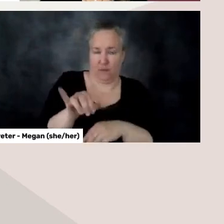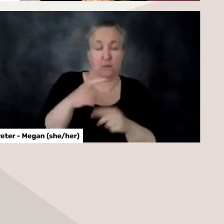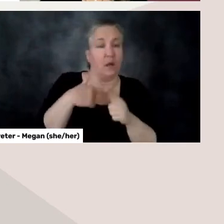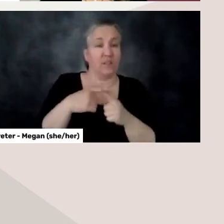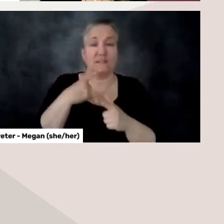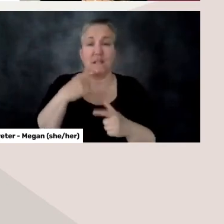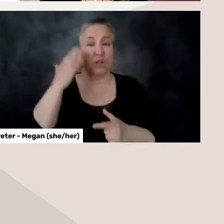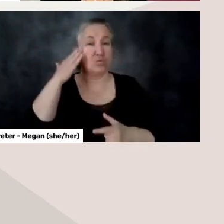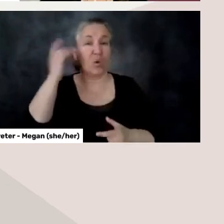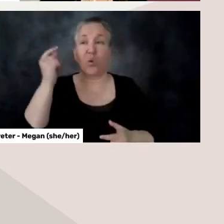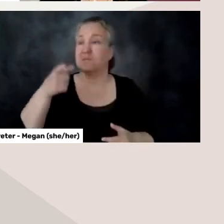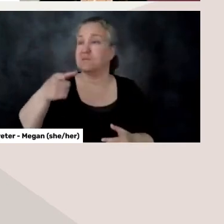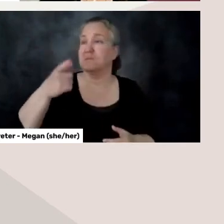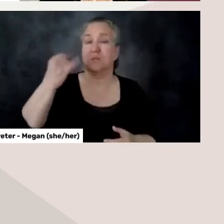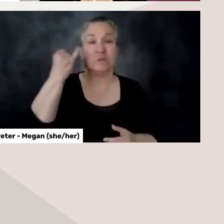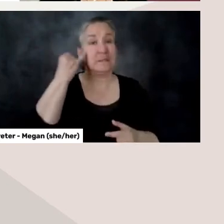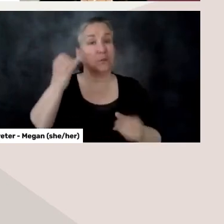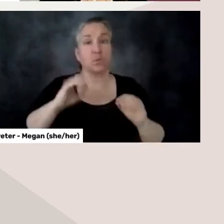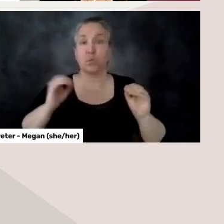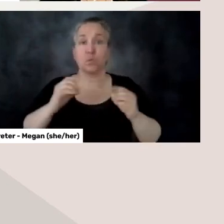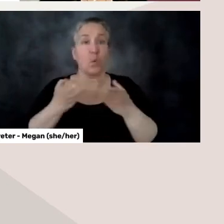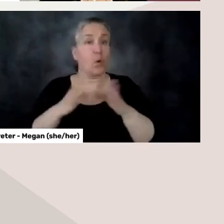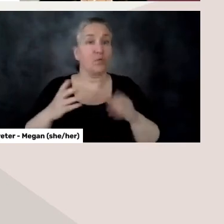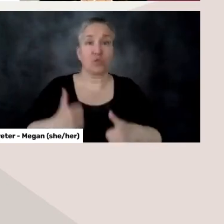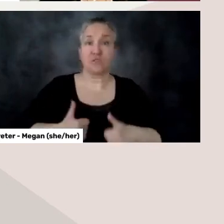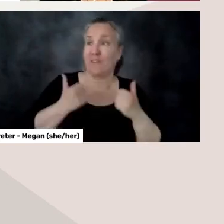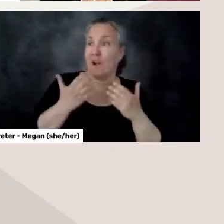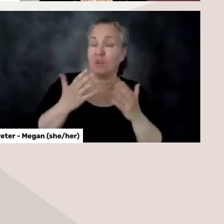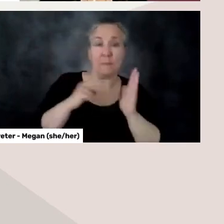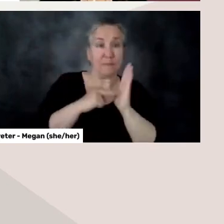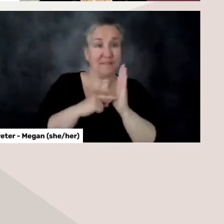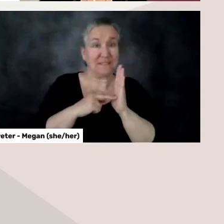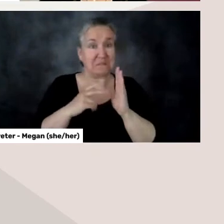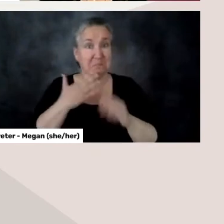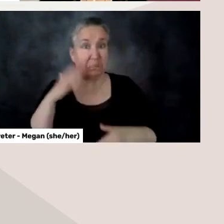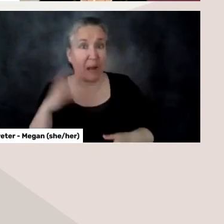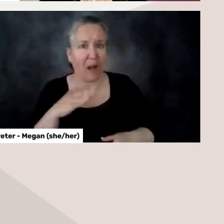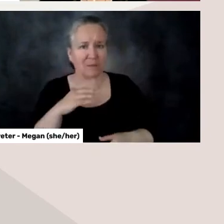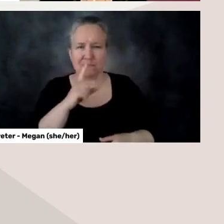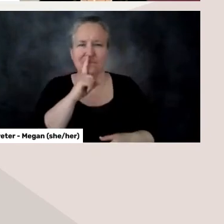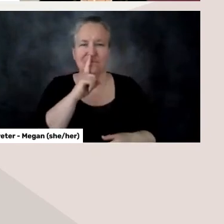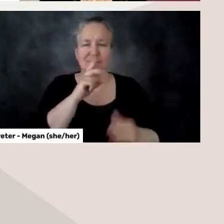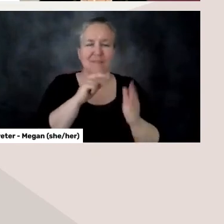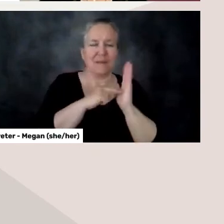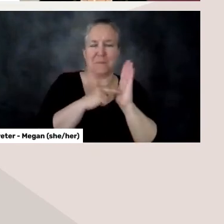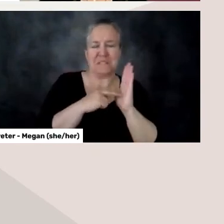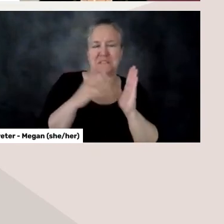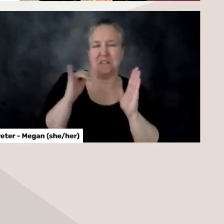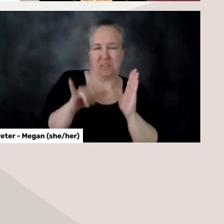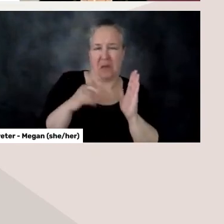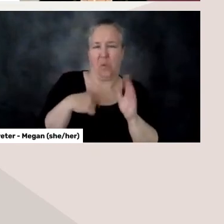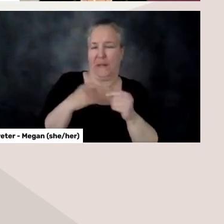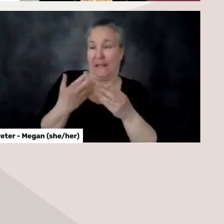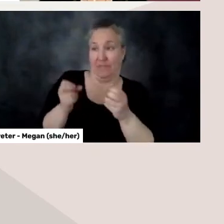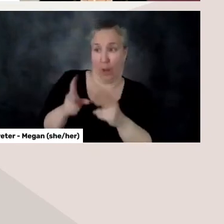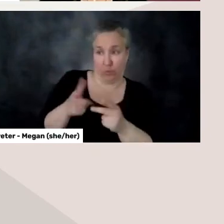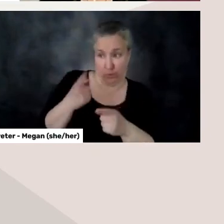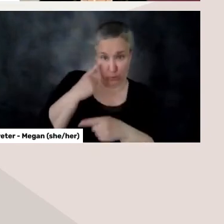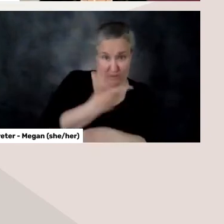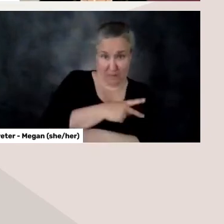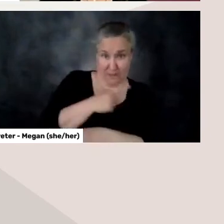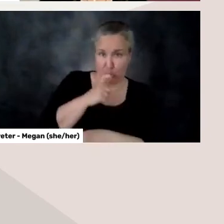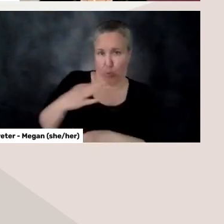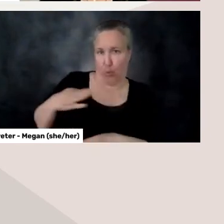say, you know what, if you don't see overall survival, it doesn't mean anything bad. It means that we gave the opportunity to patients